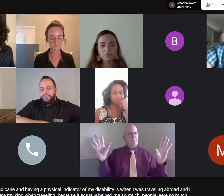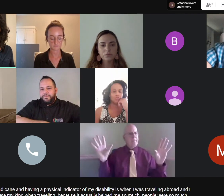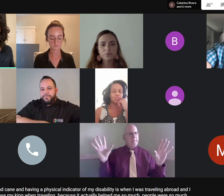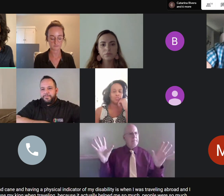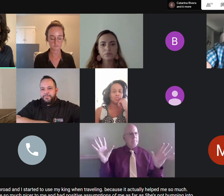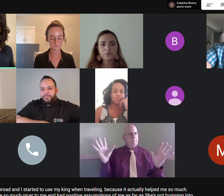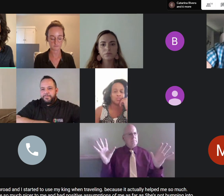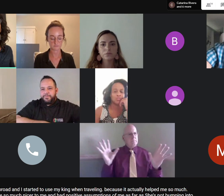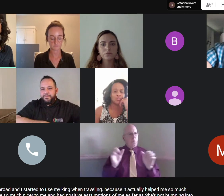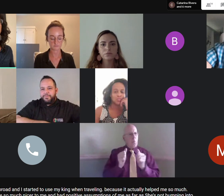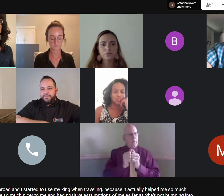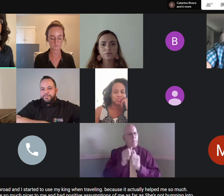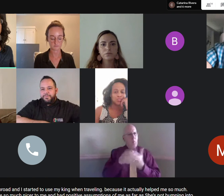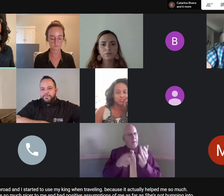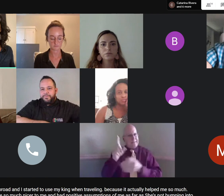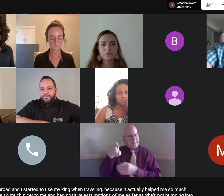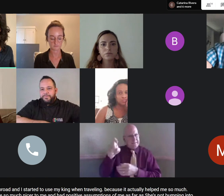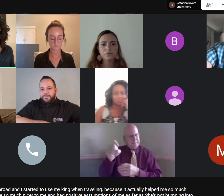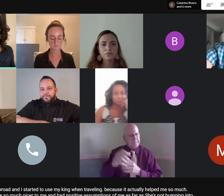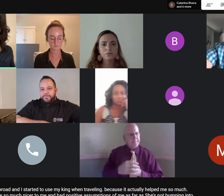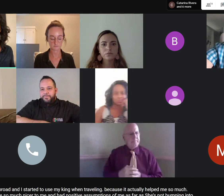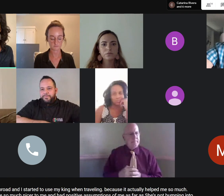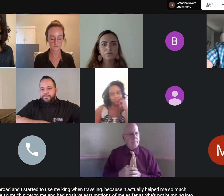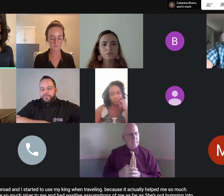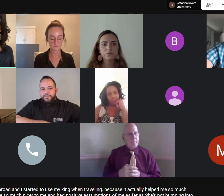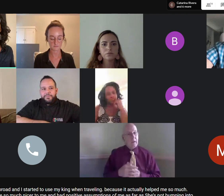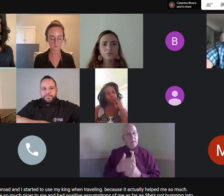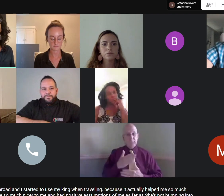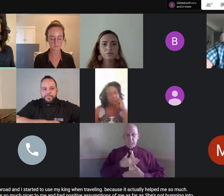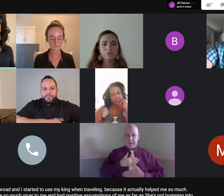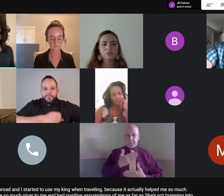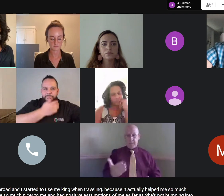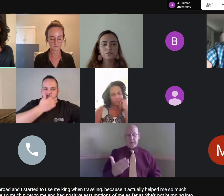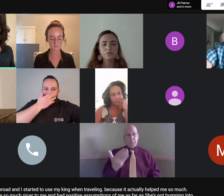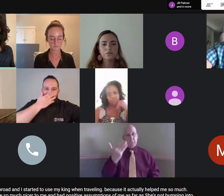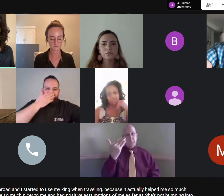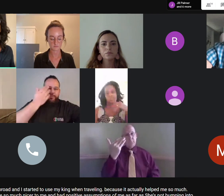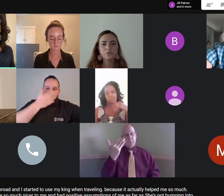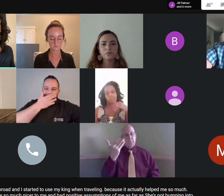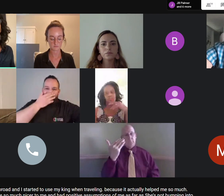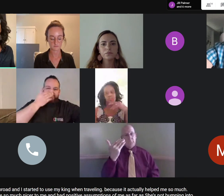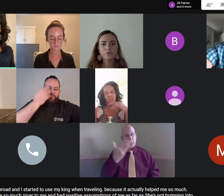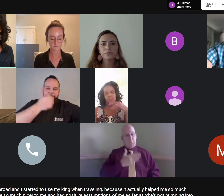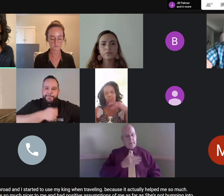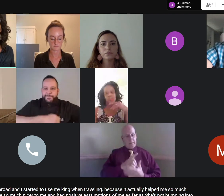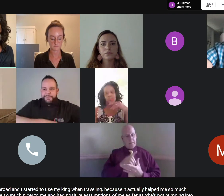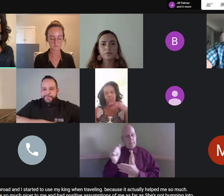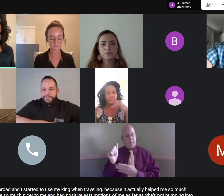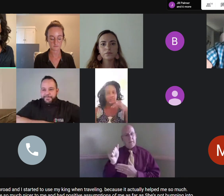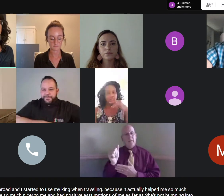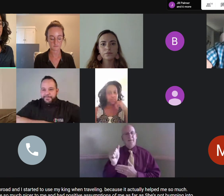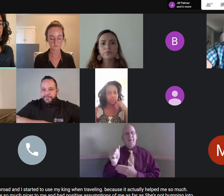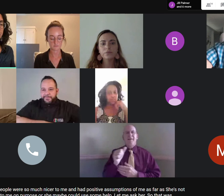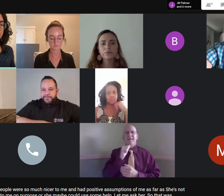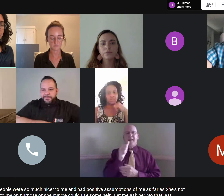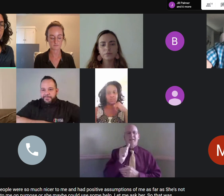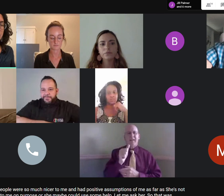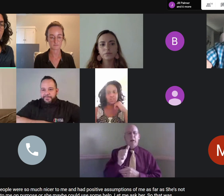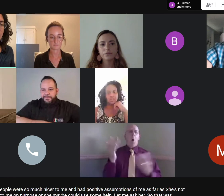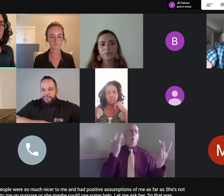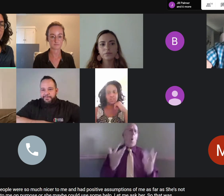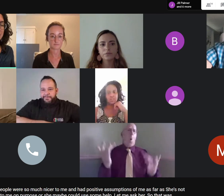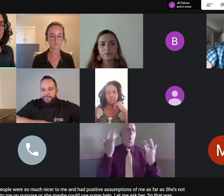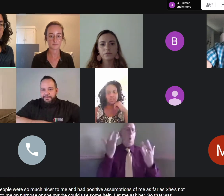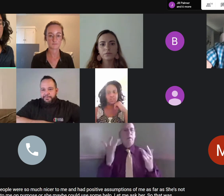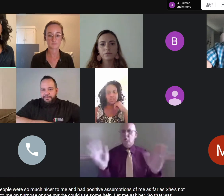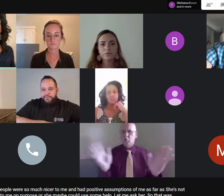just what I need and acknowledging my disability, but not making it the biggest thing about me.